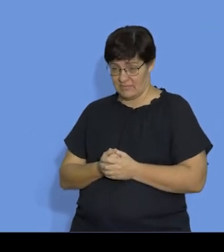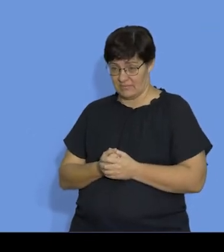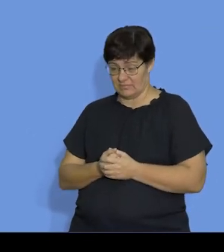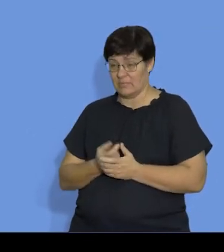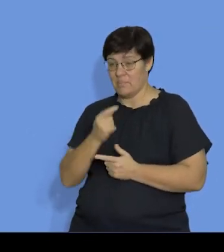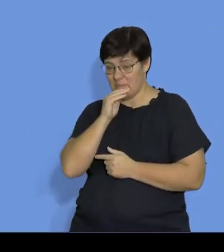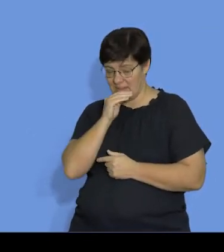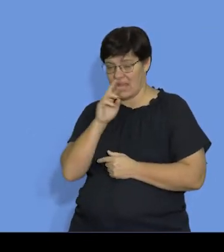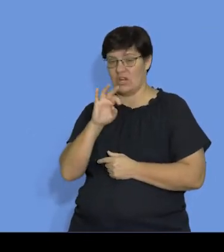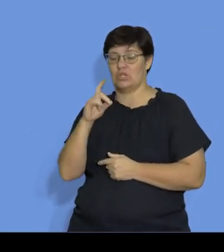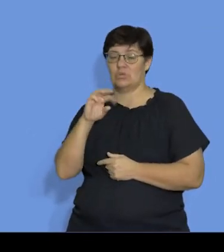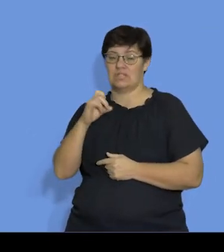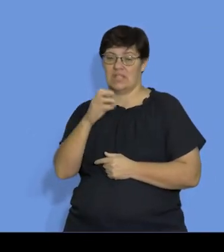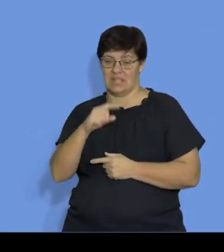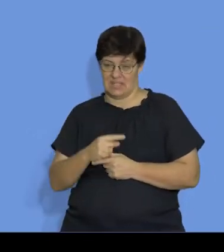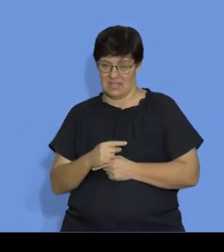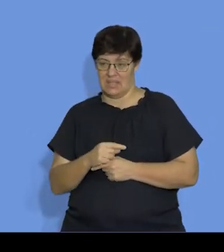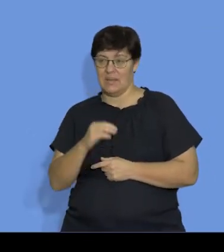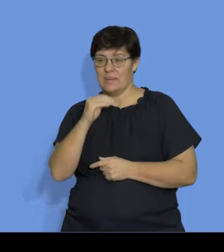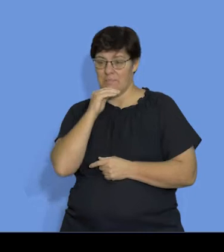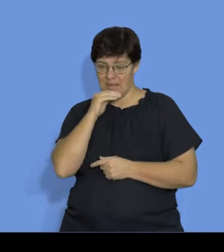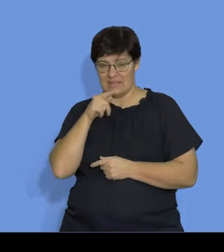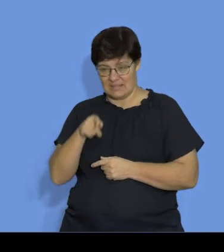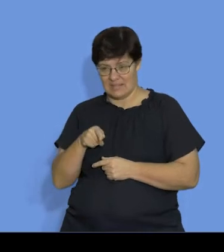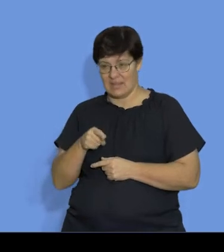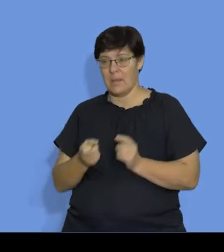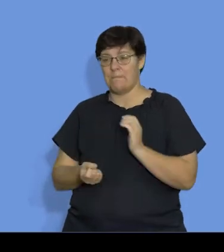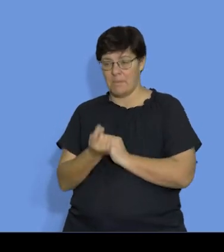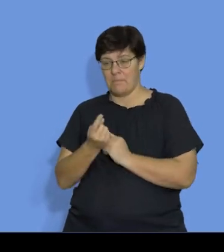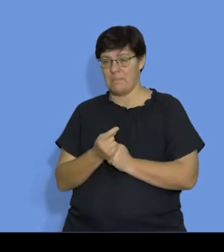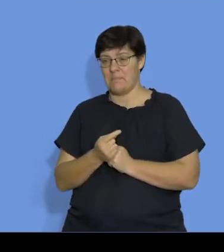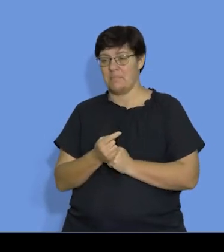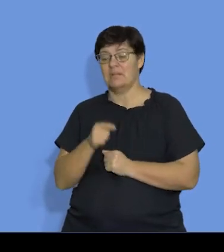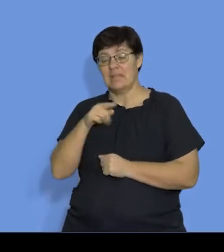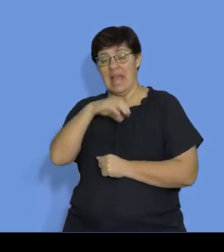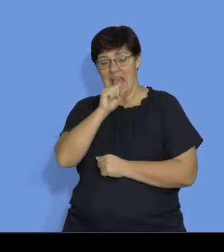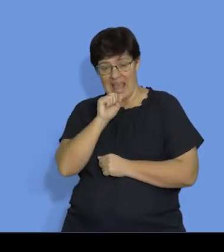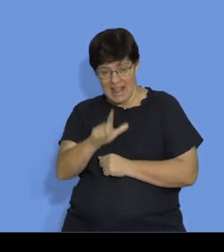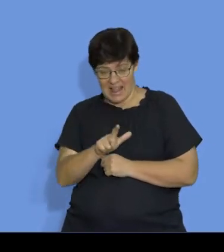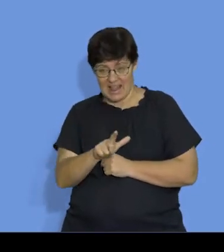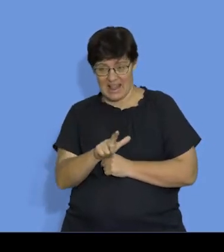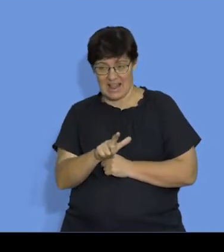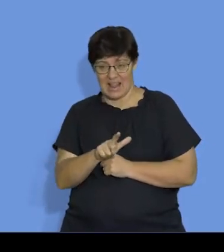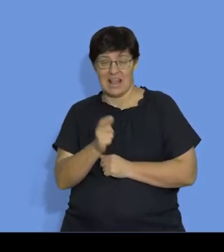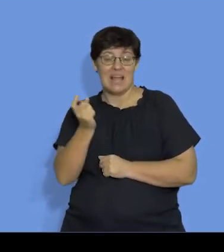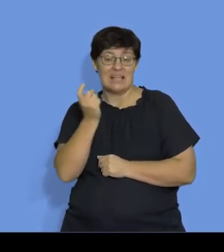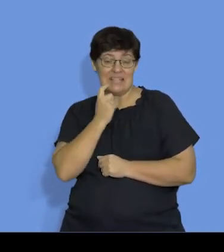agent, we are saying aluminium undergoes oxidation. So it's the aluminium atoms or metal aluminium that